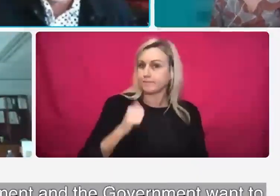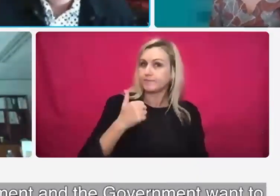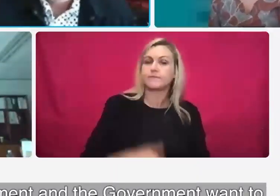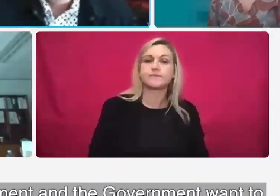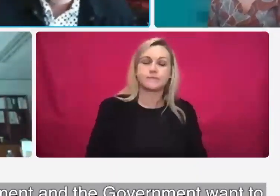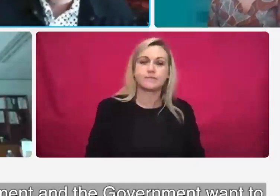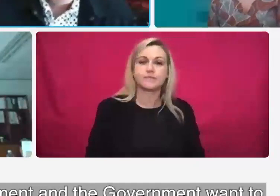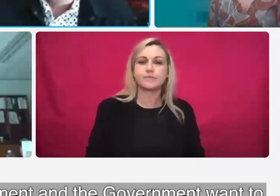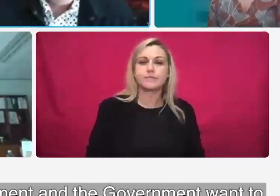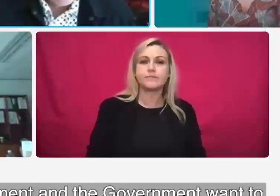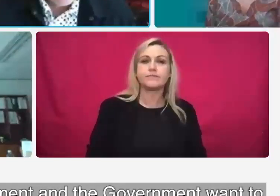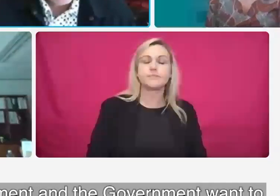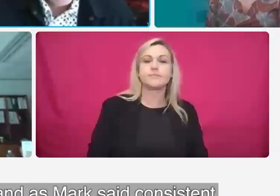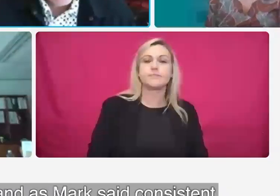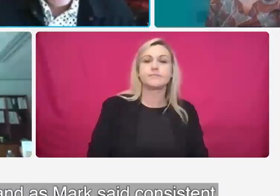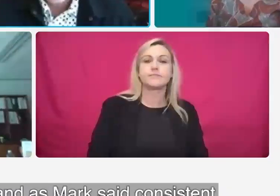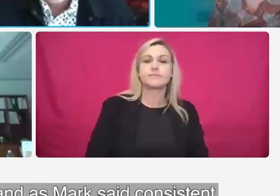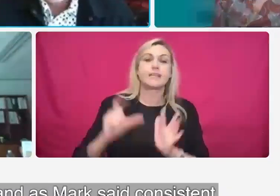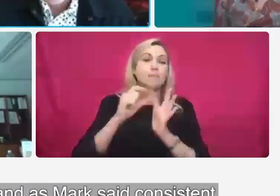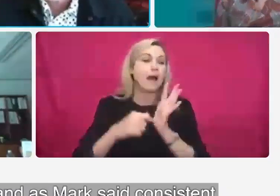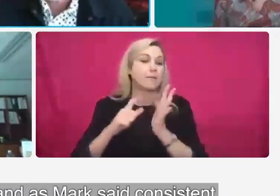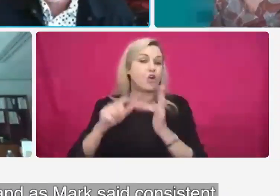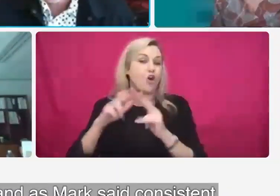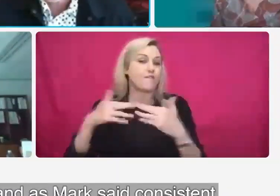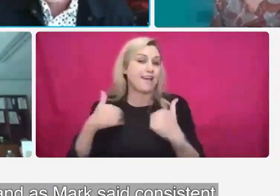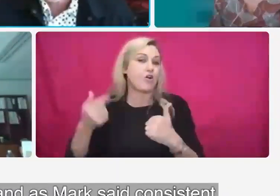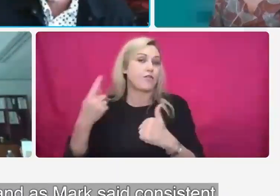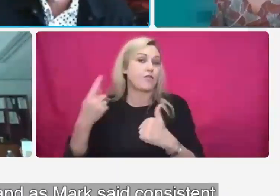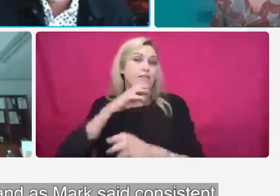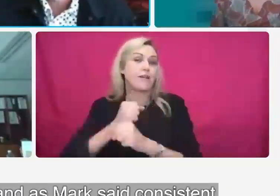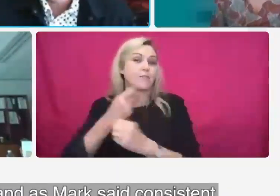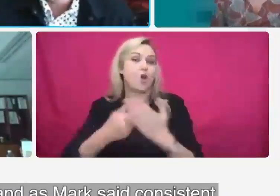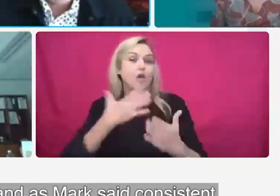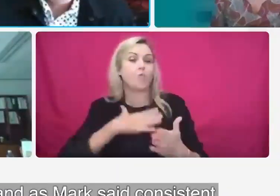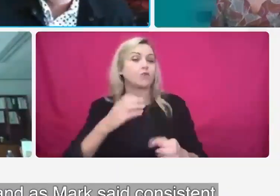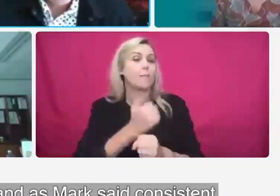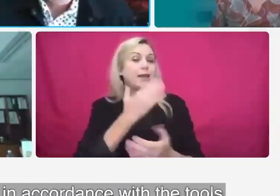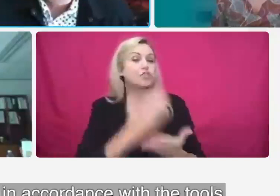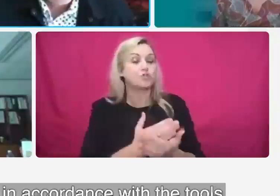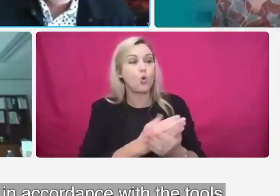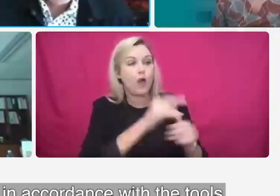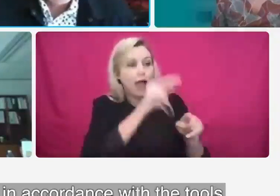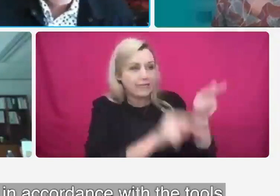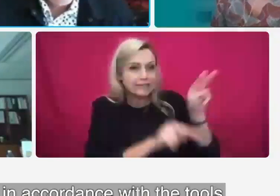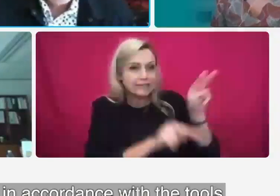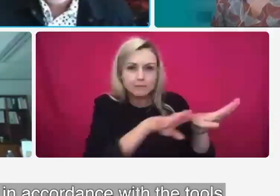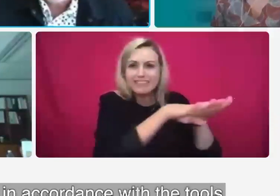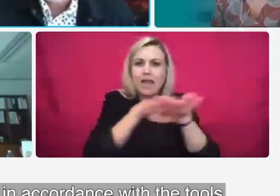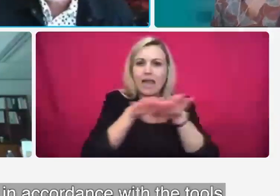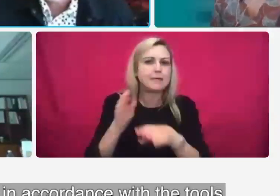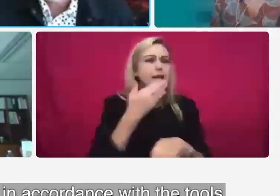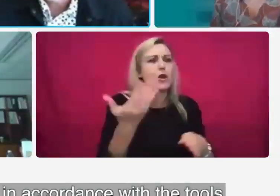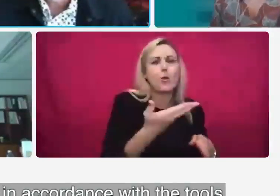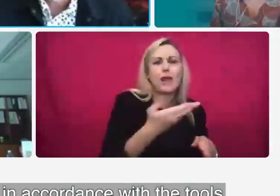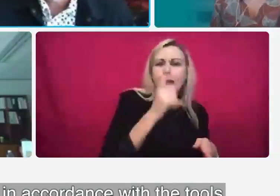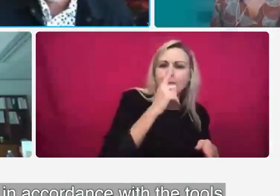the department in particular and the government want to see are accurate and, as Mark said, consistent assessments done in